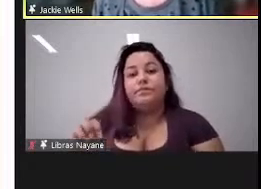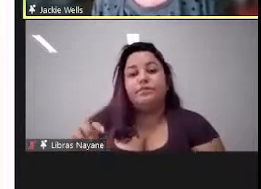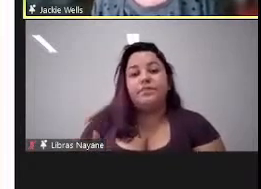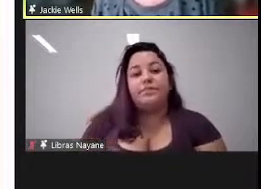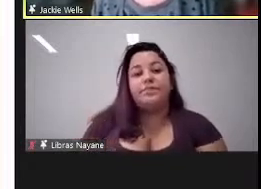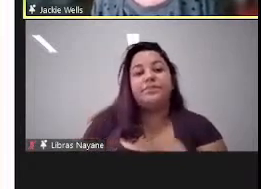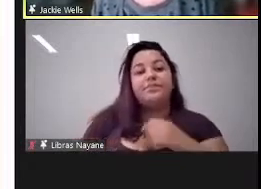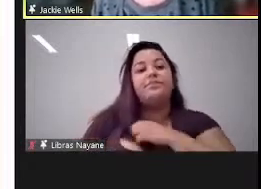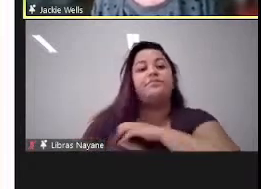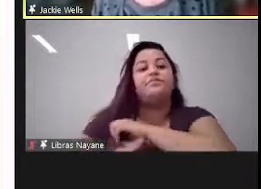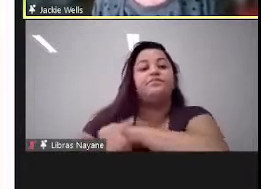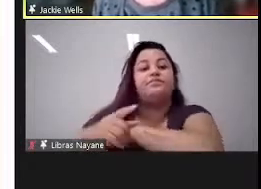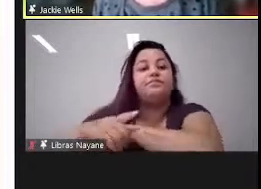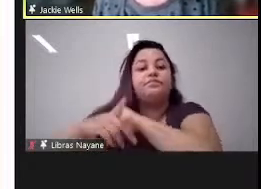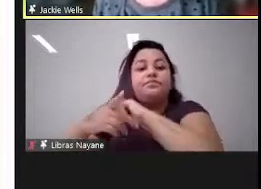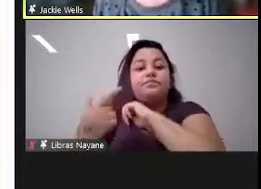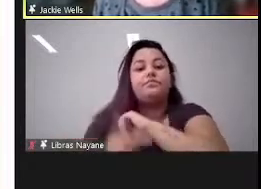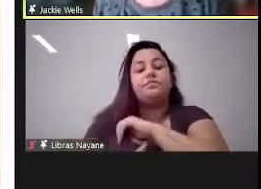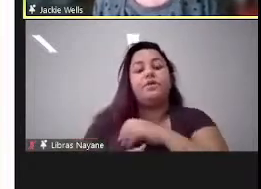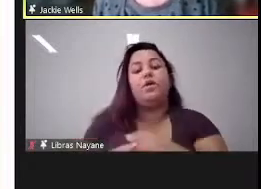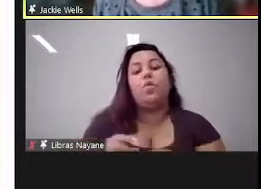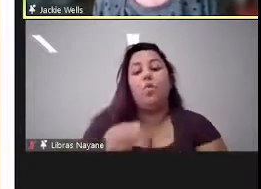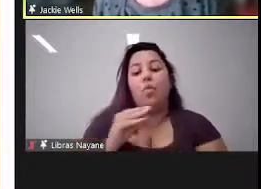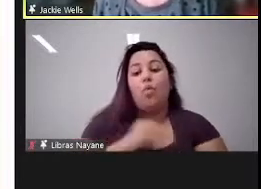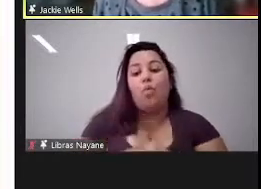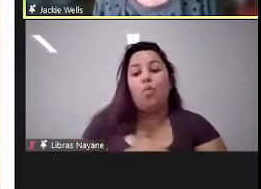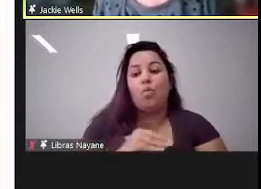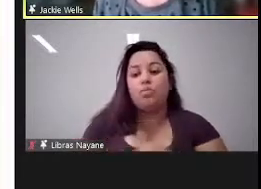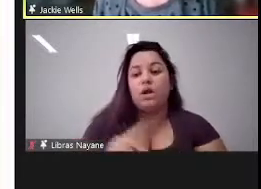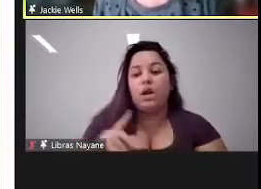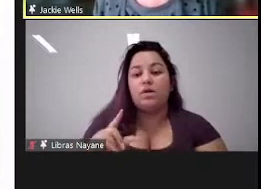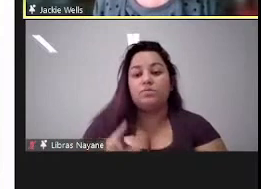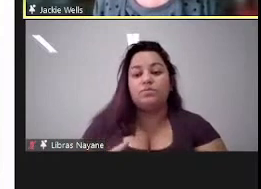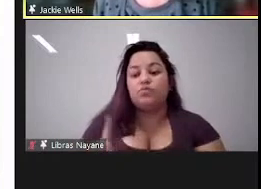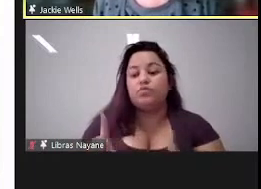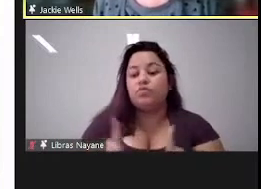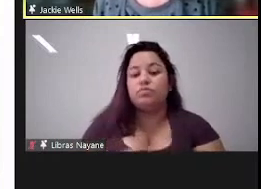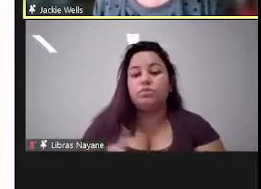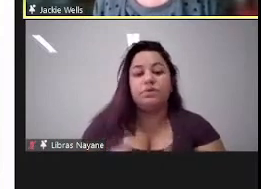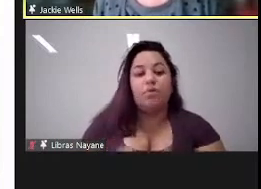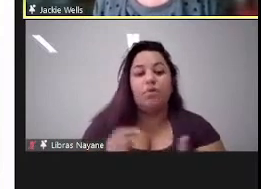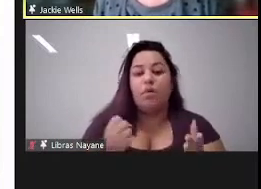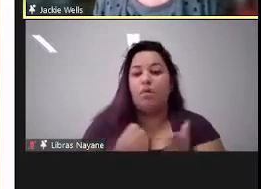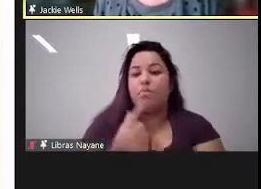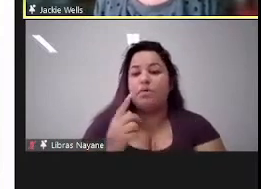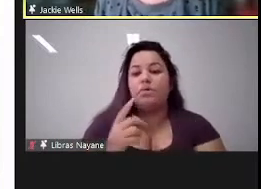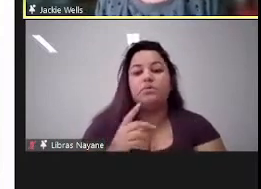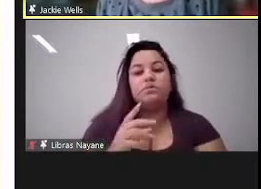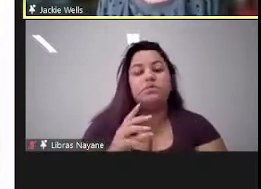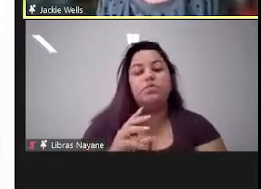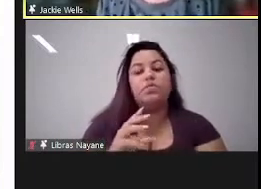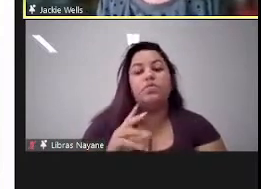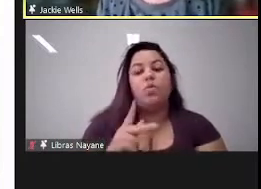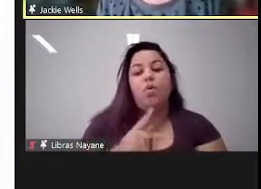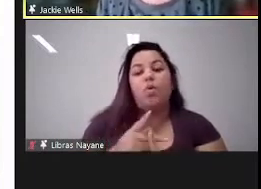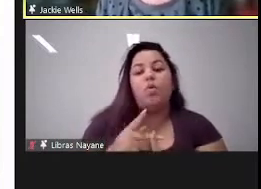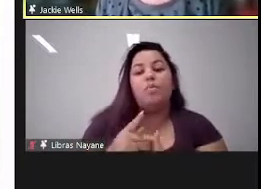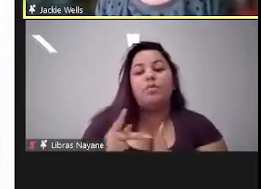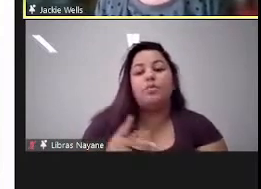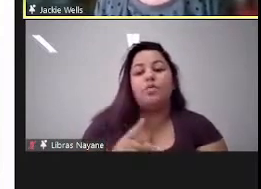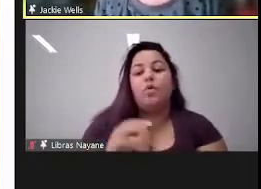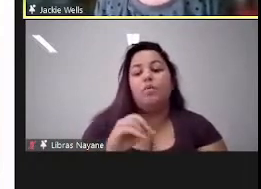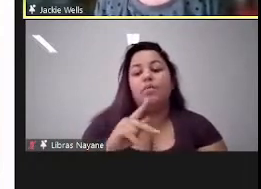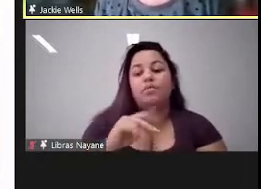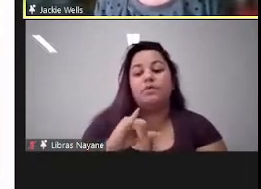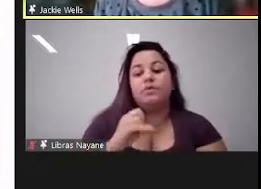non-taxpayer, and they would benefit particularly from a boost to their pensions, particularly if they